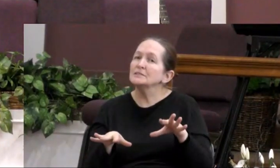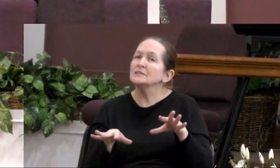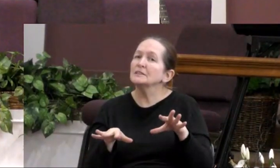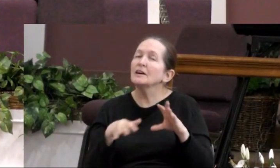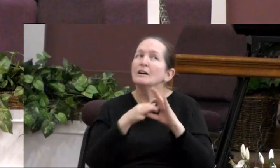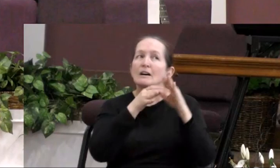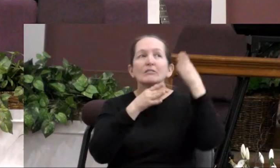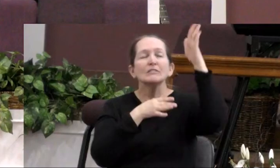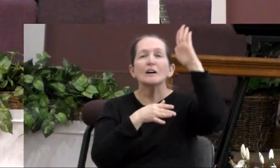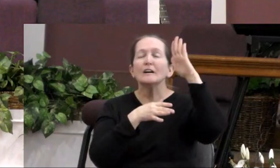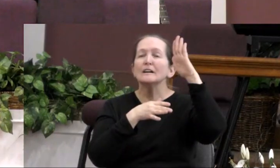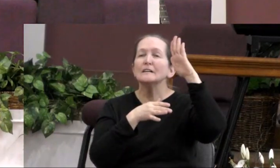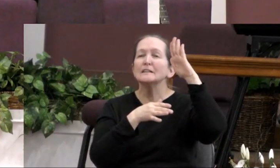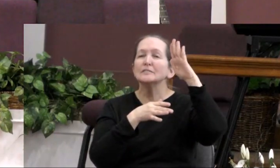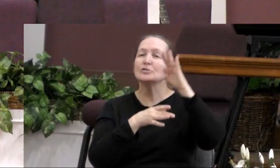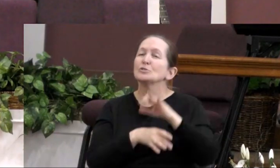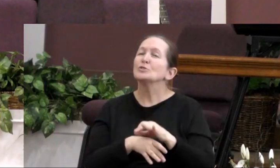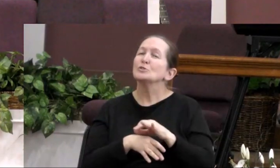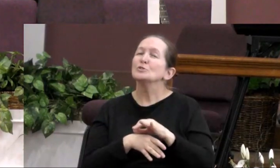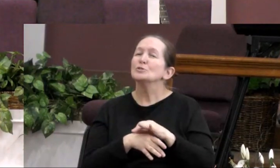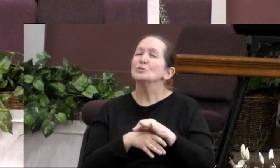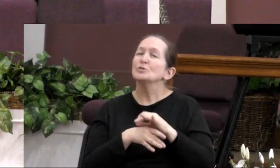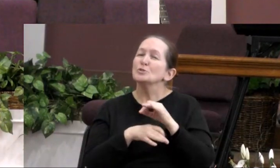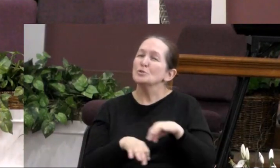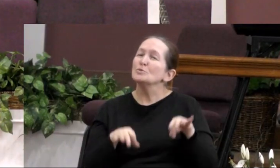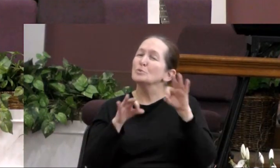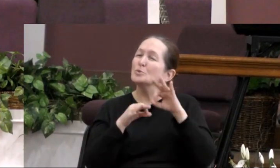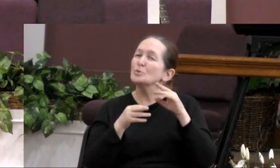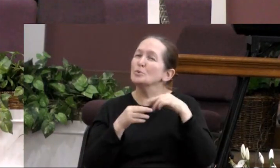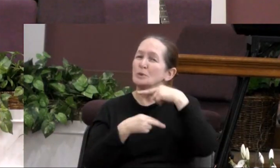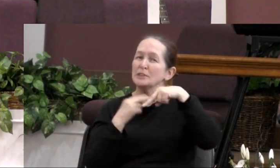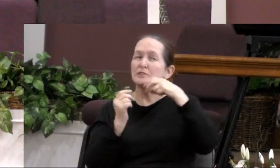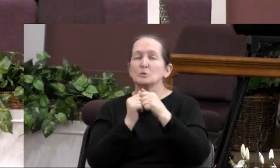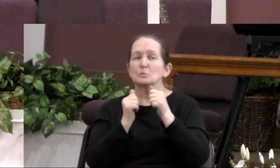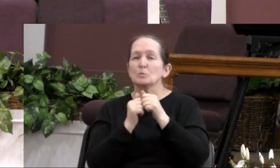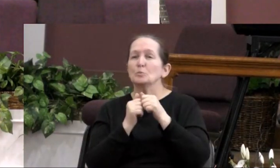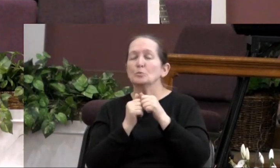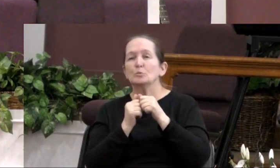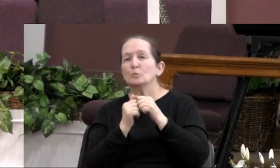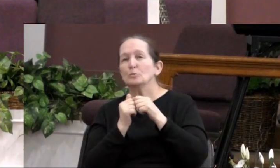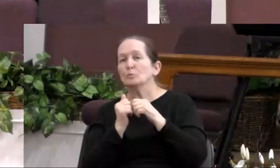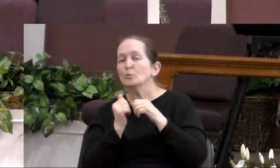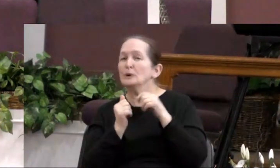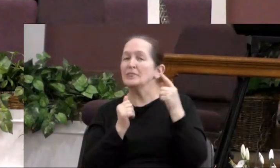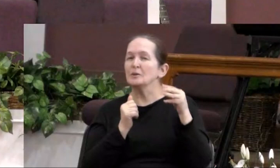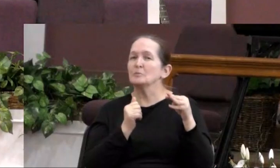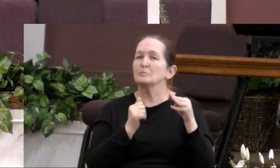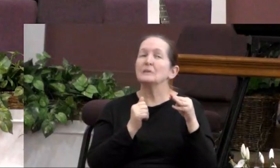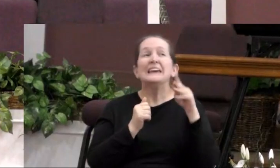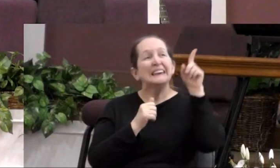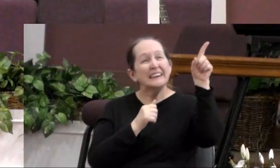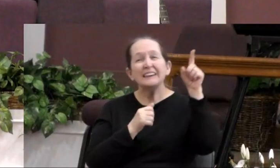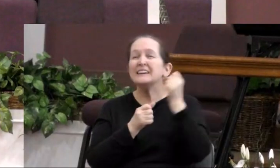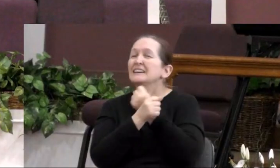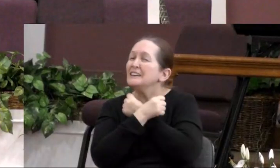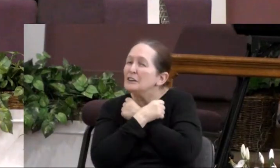intimate relationship with them. He cares. He cares about